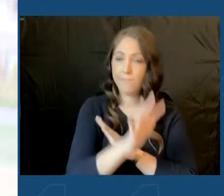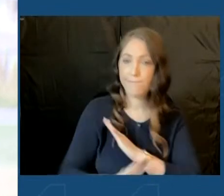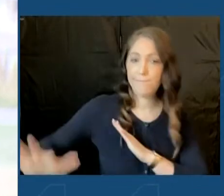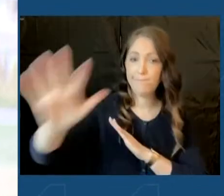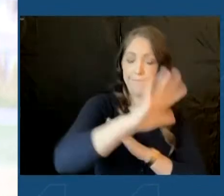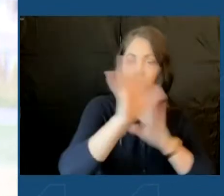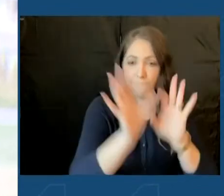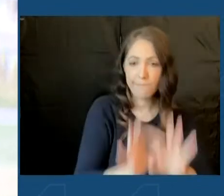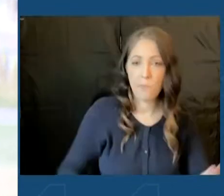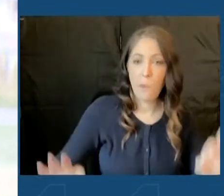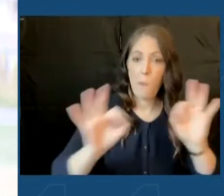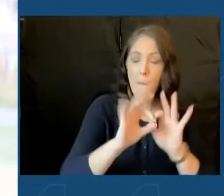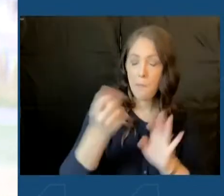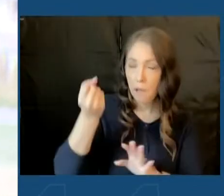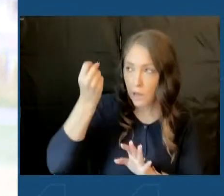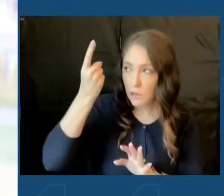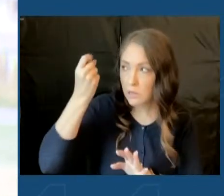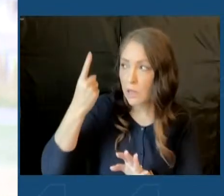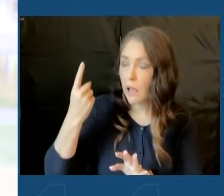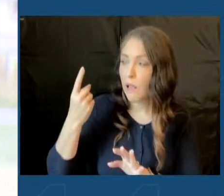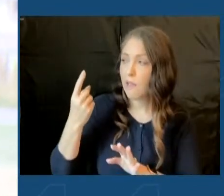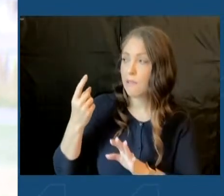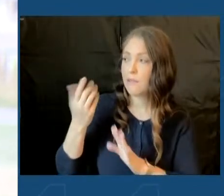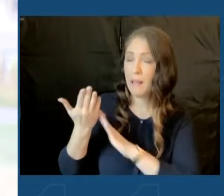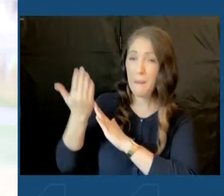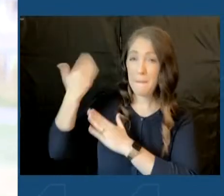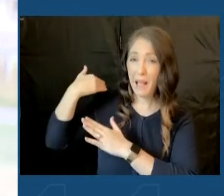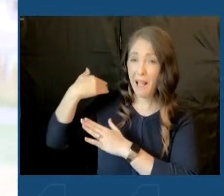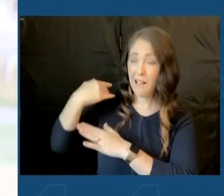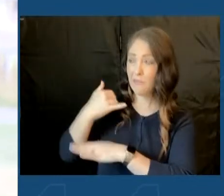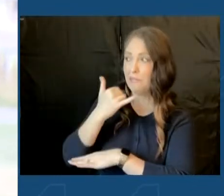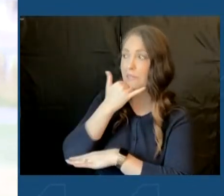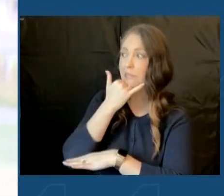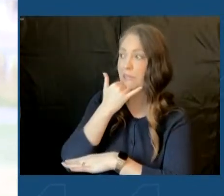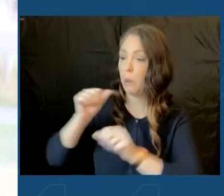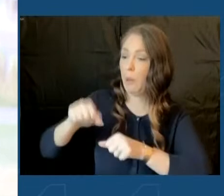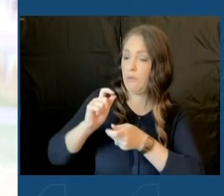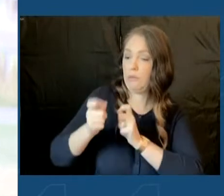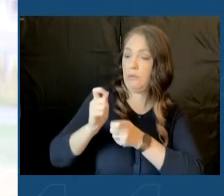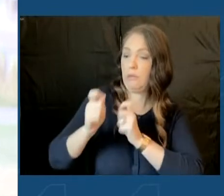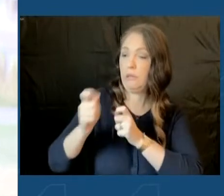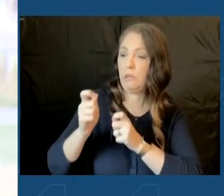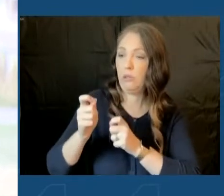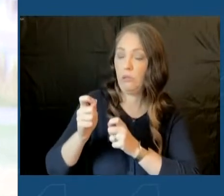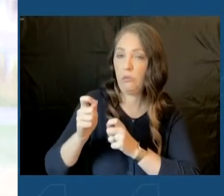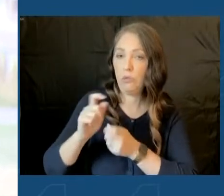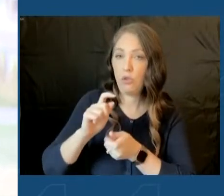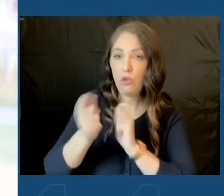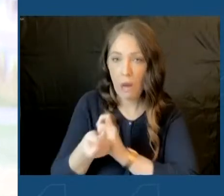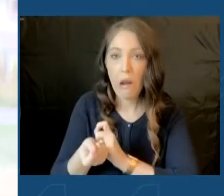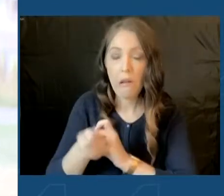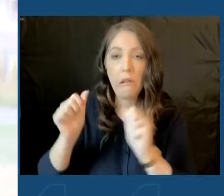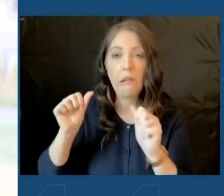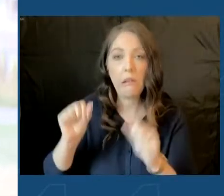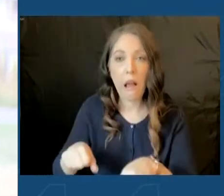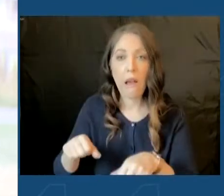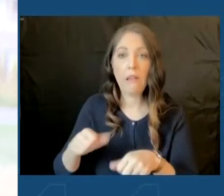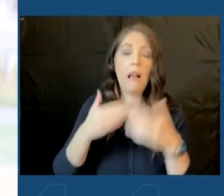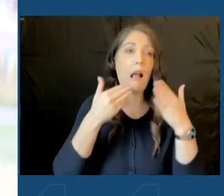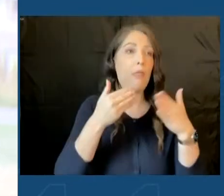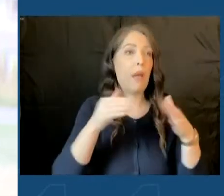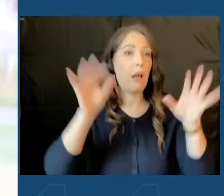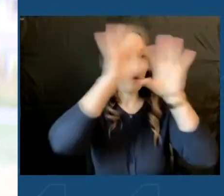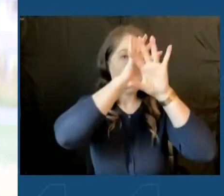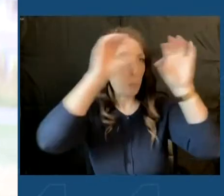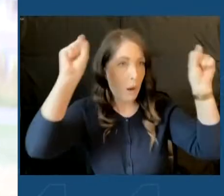of the past by using infrastructure dollars. And again, thank you, Joe Biden. Thank you, Chuck Schumer, thank you, Brian